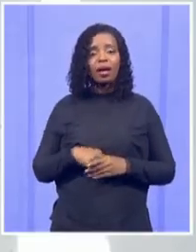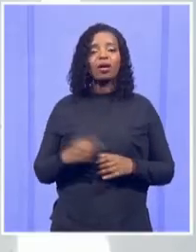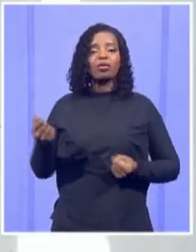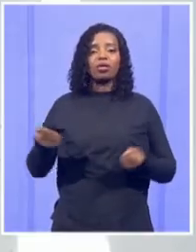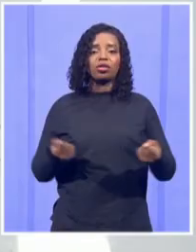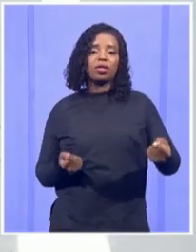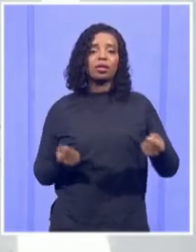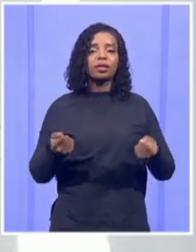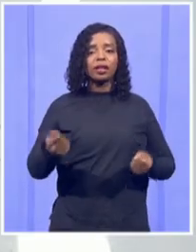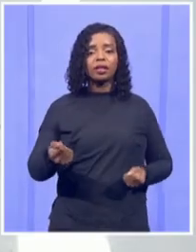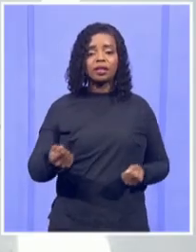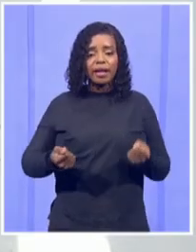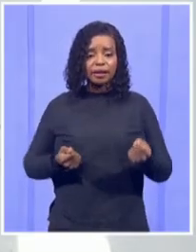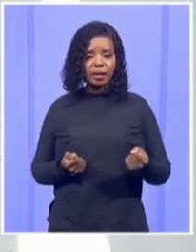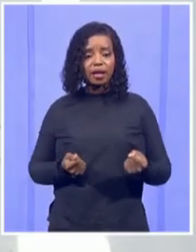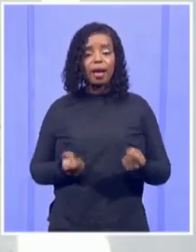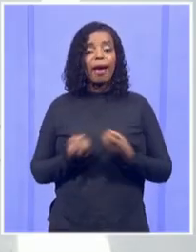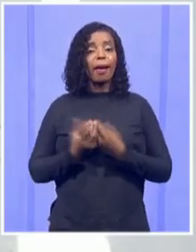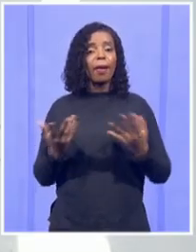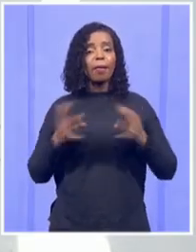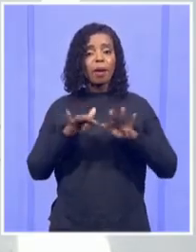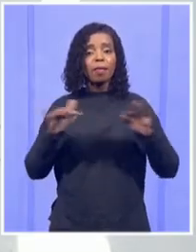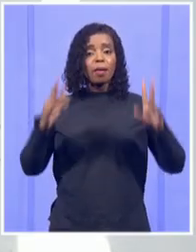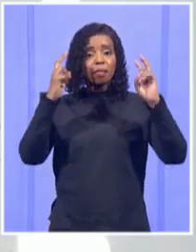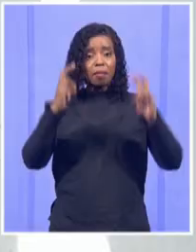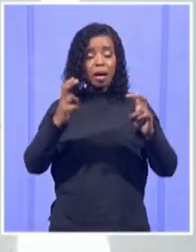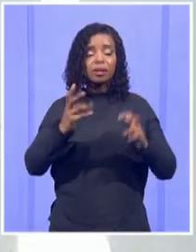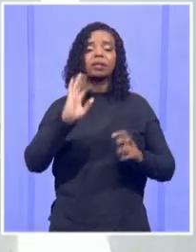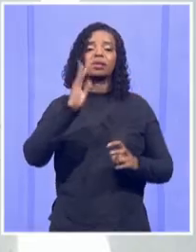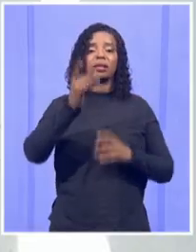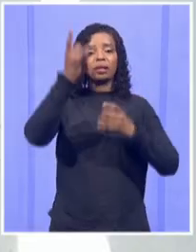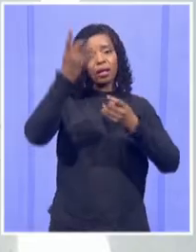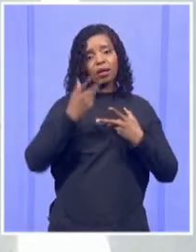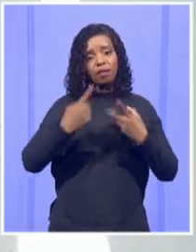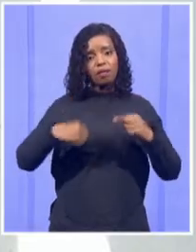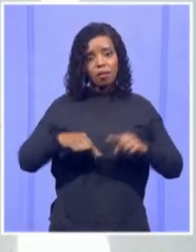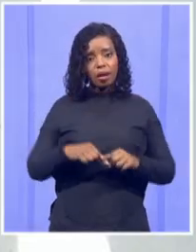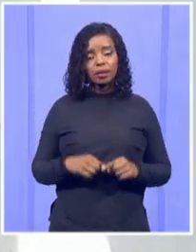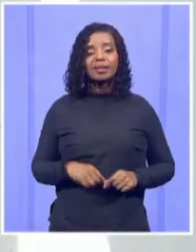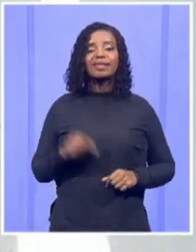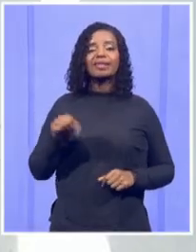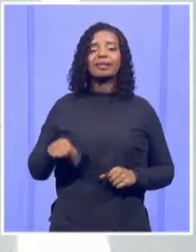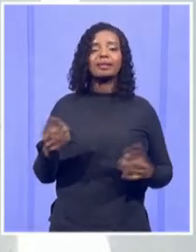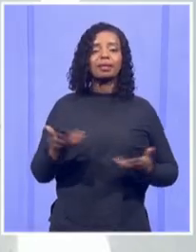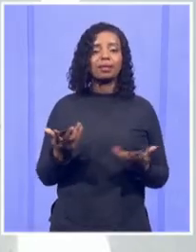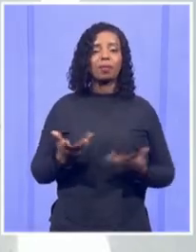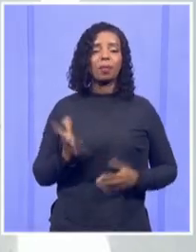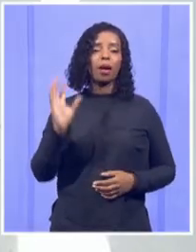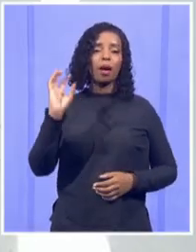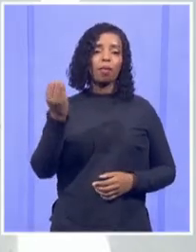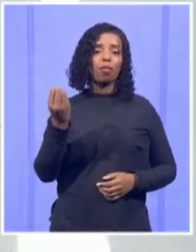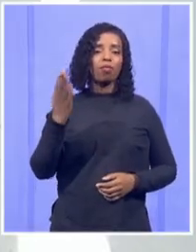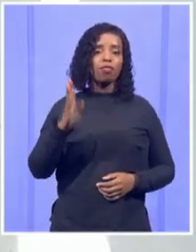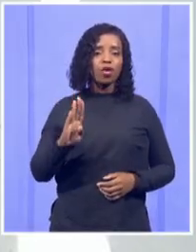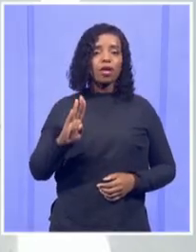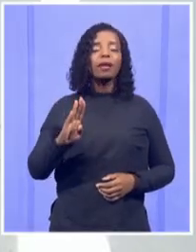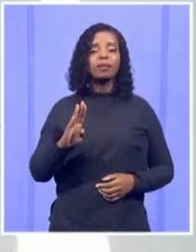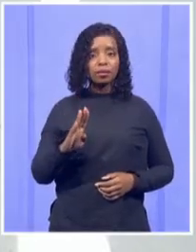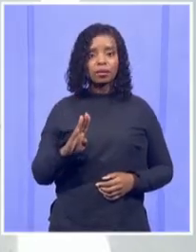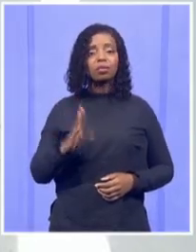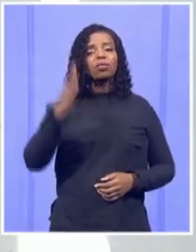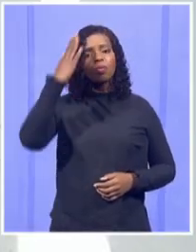been taken to different hospitals in Tabanchu, Botshabelo and Bloemfontein. We cannot yet confirm the number, but we know